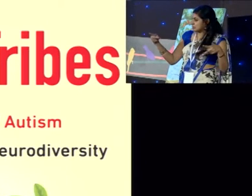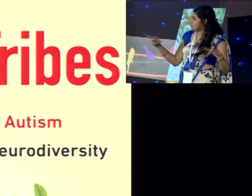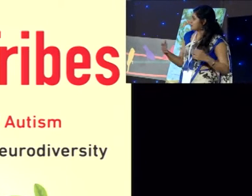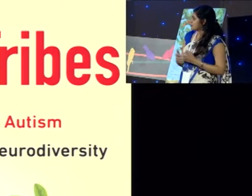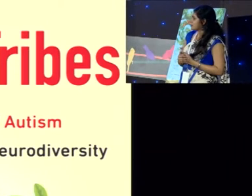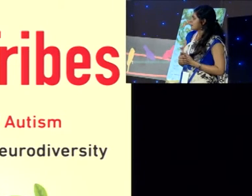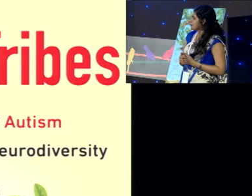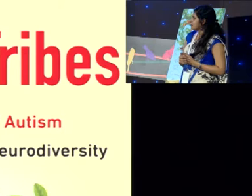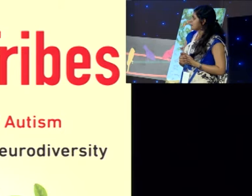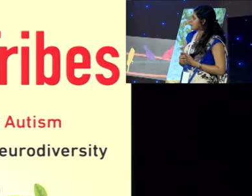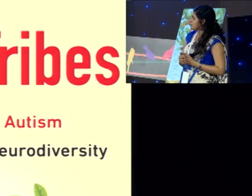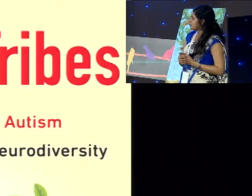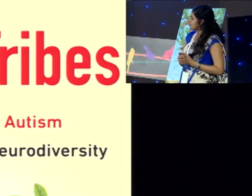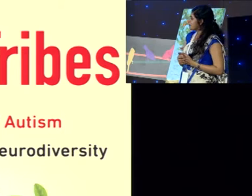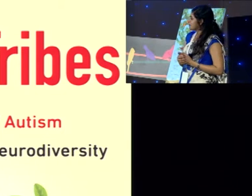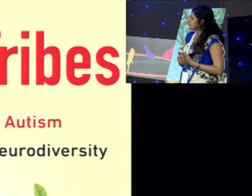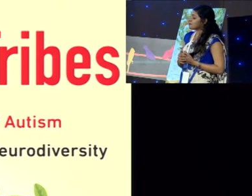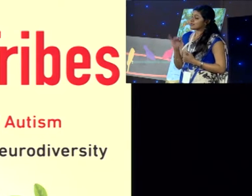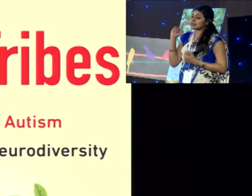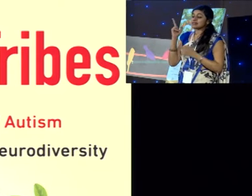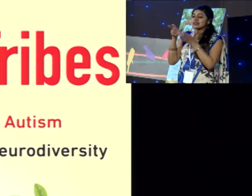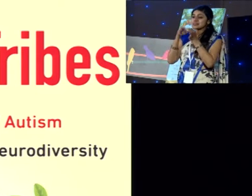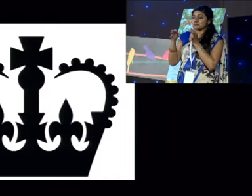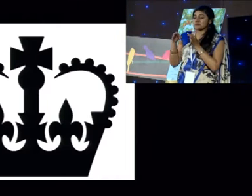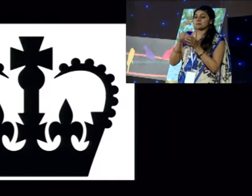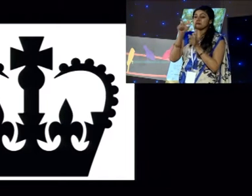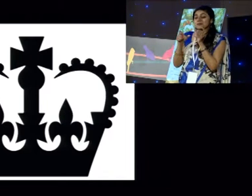of recognizing people who think differently.